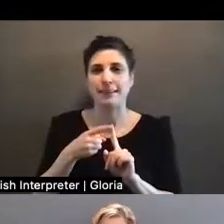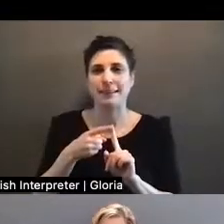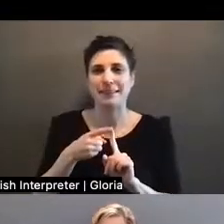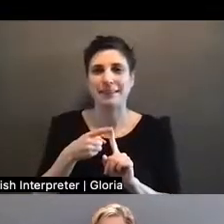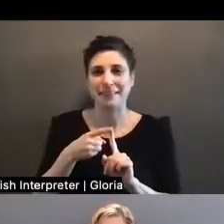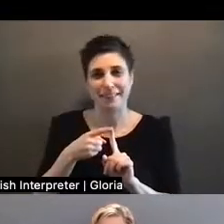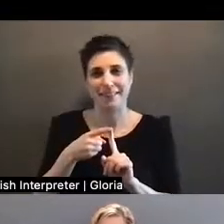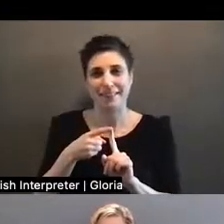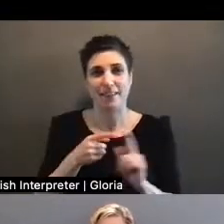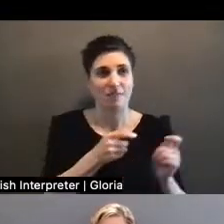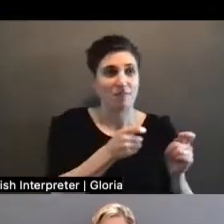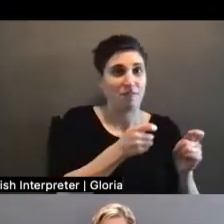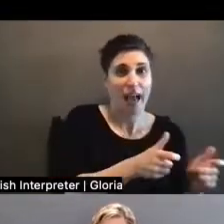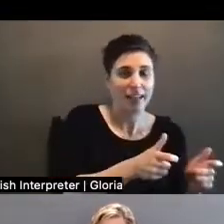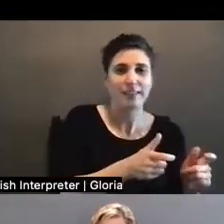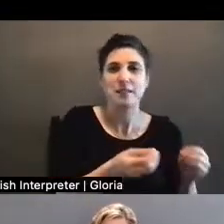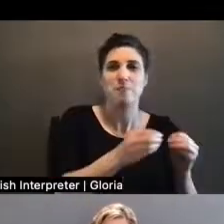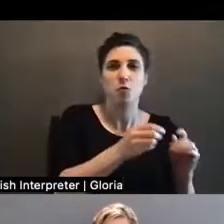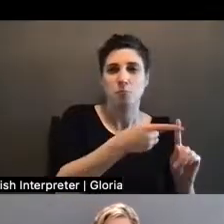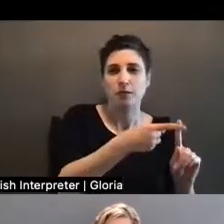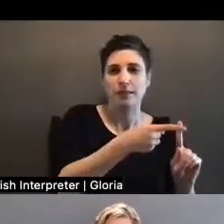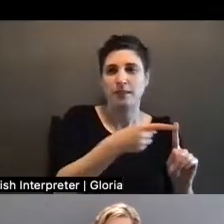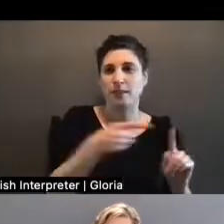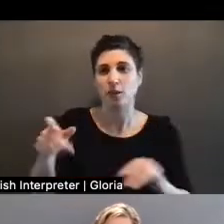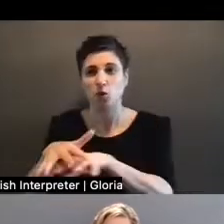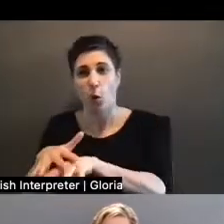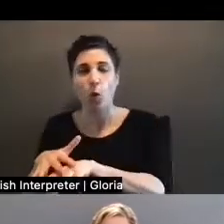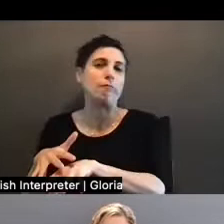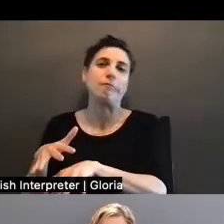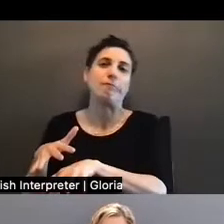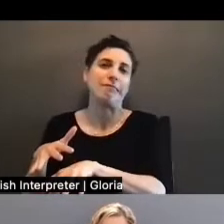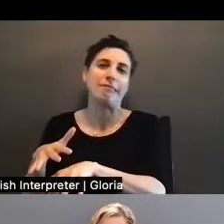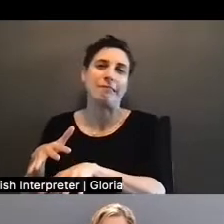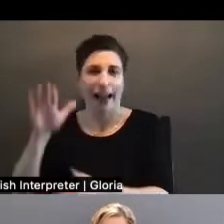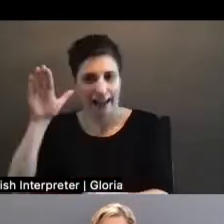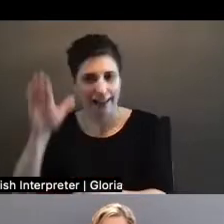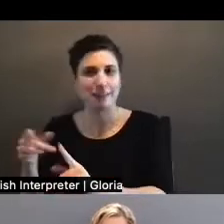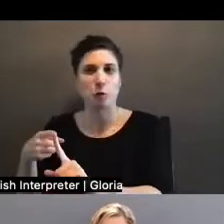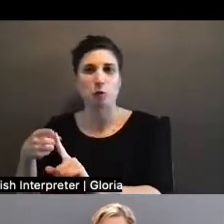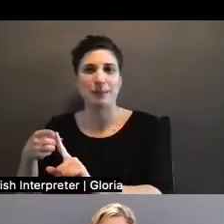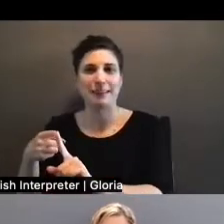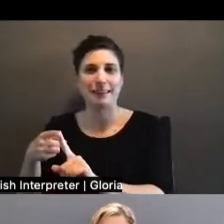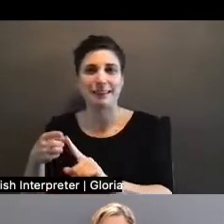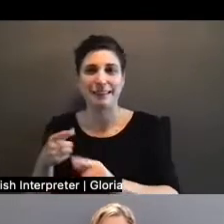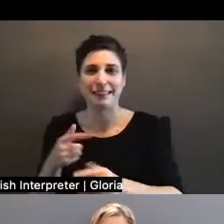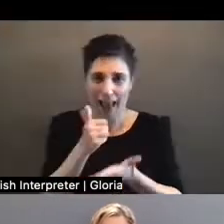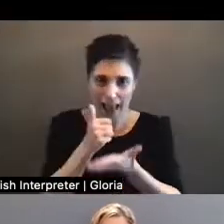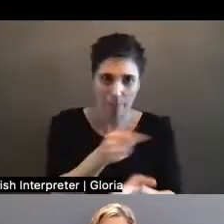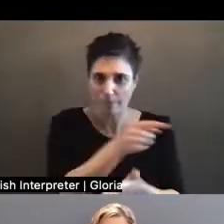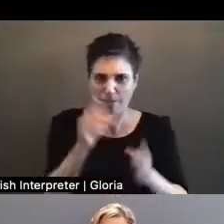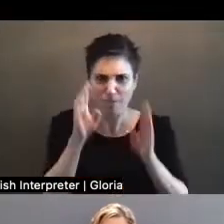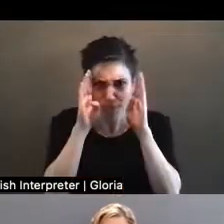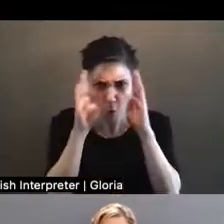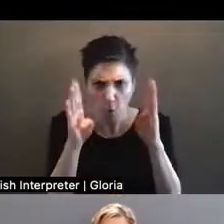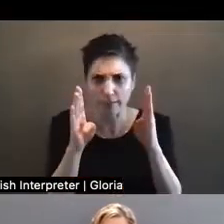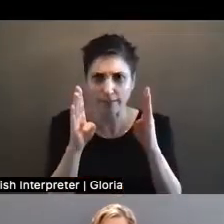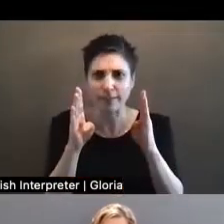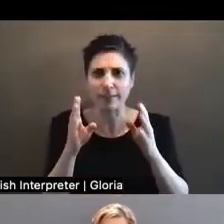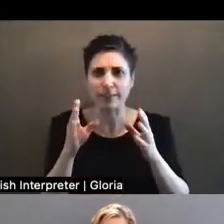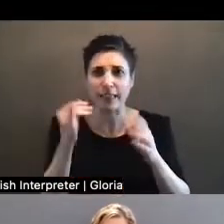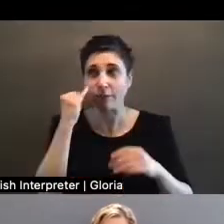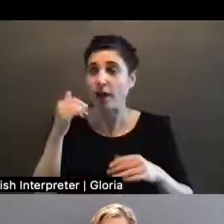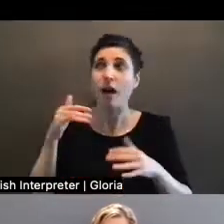get. So this really applies to the focus. It's hard, you don't need to focus on anything